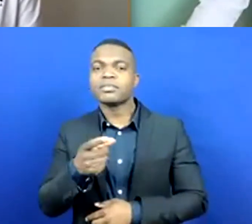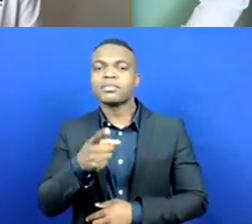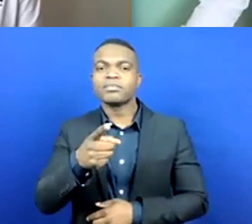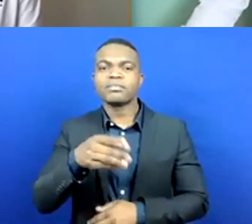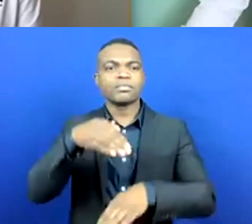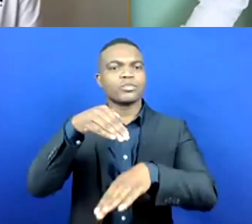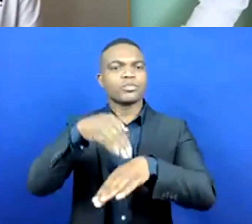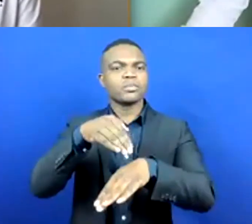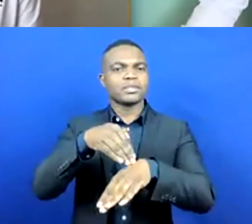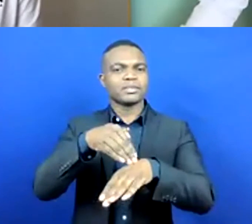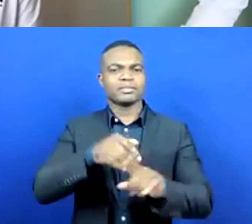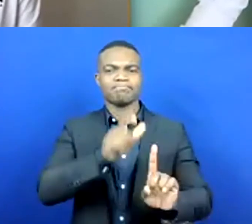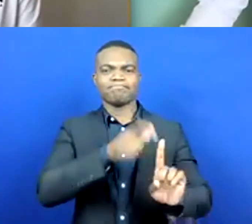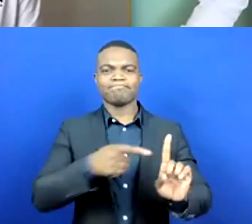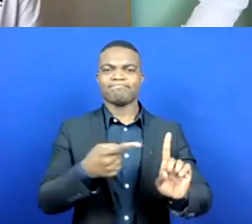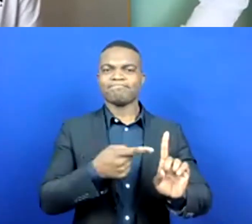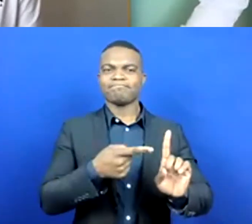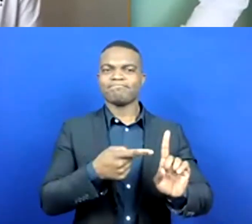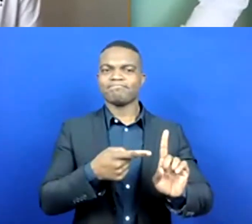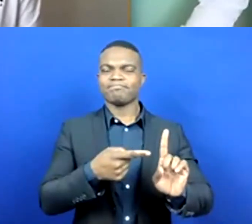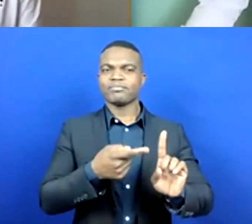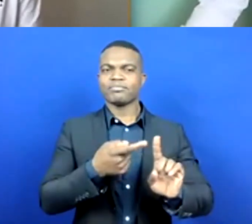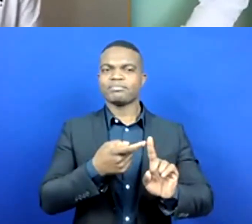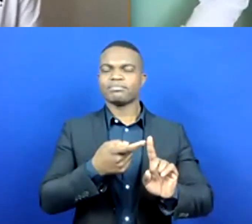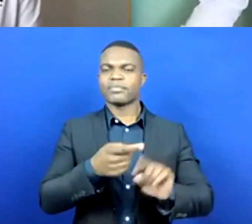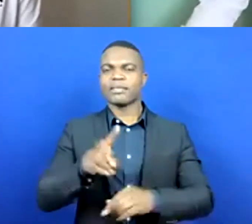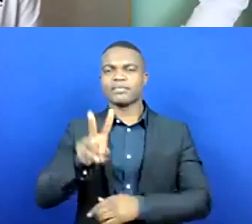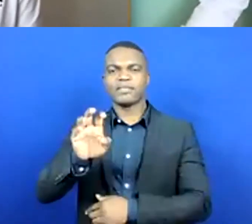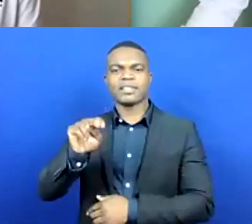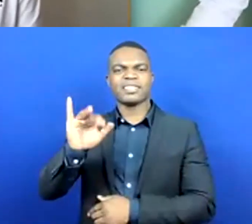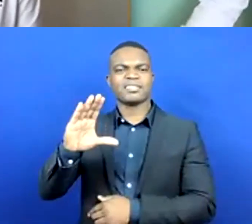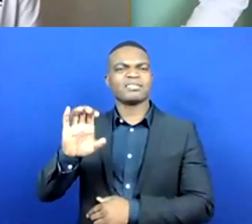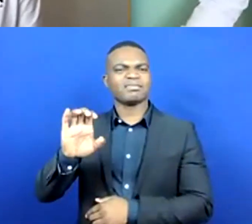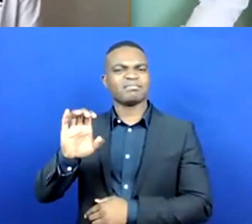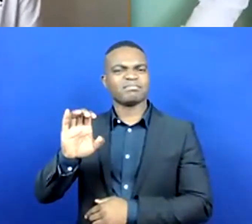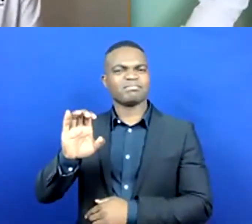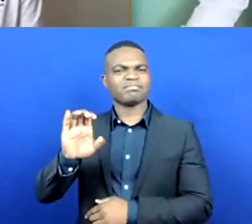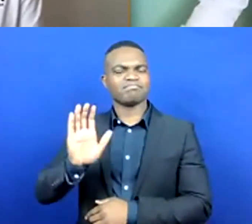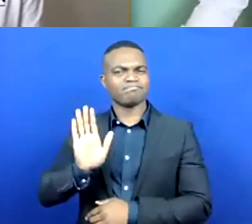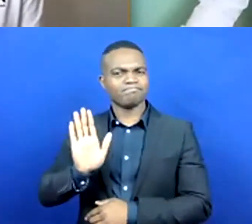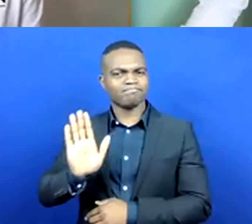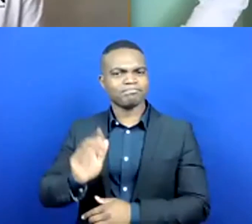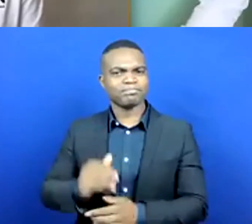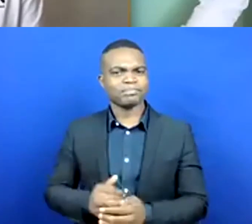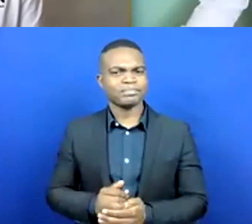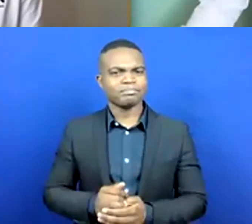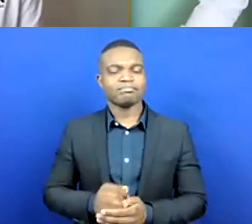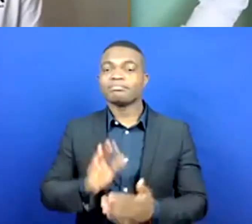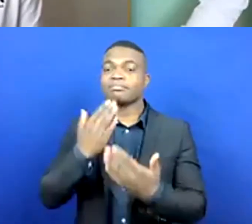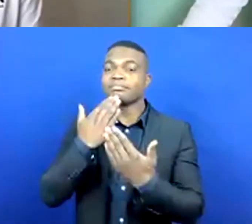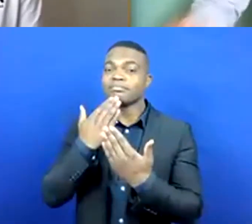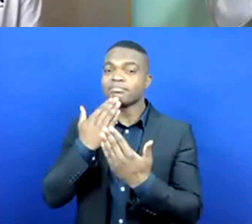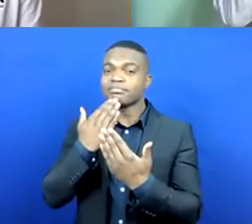we need to reflect upon, and that they are undertaking research at the moment and seeking many of the answers to the questions that you